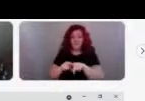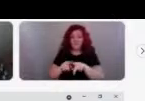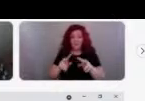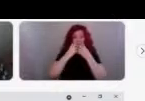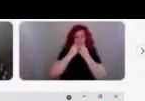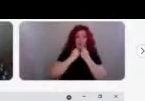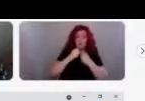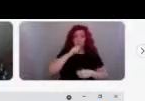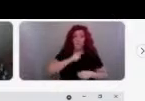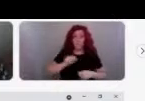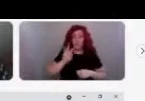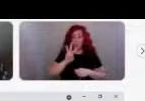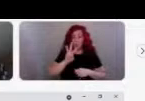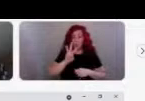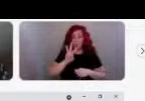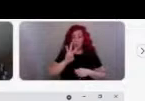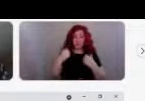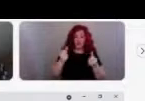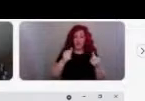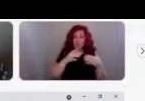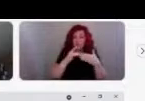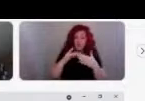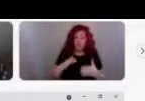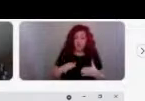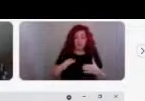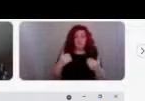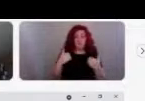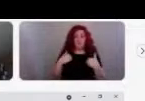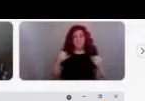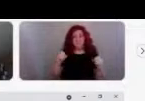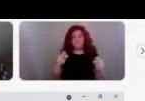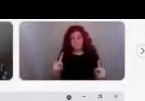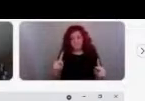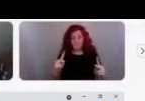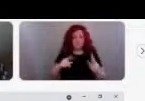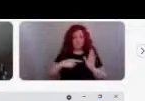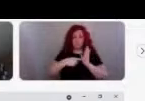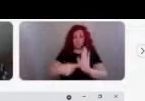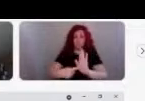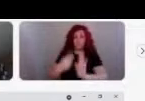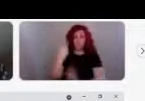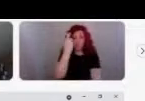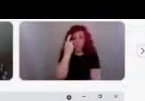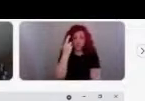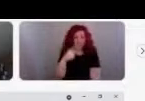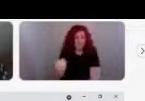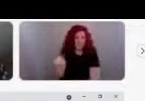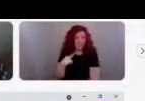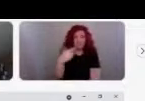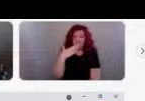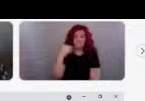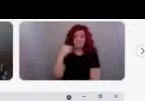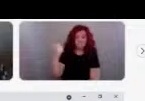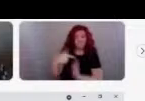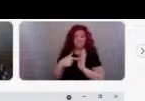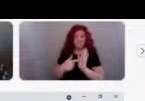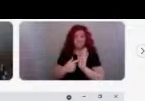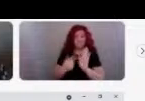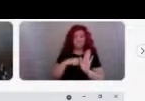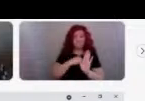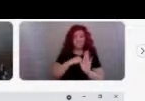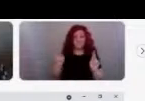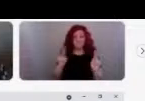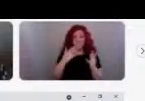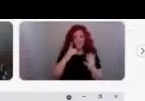courageous leaders can have the opportunity to show why they are the best to represent us thank you for your